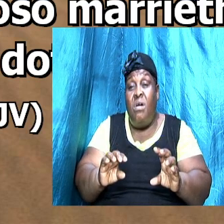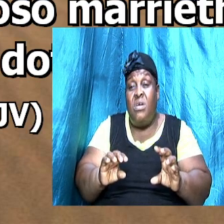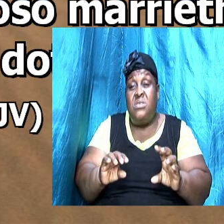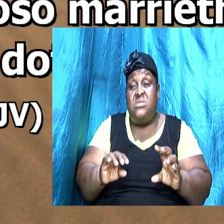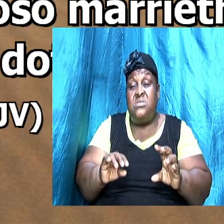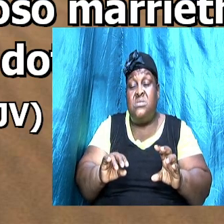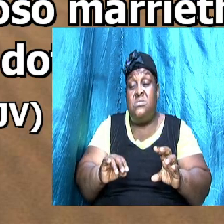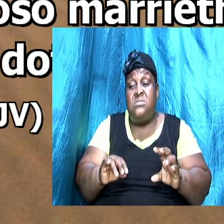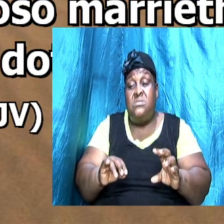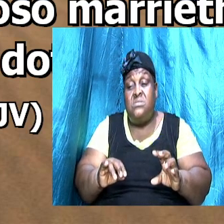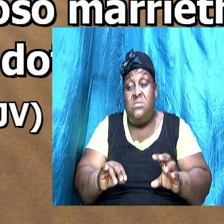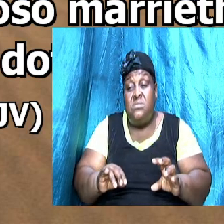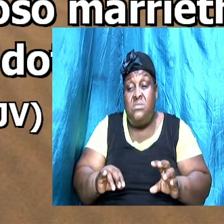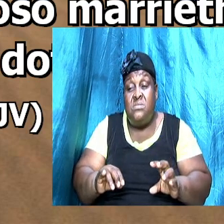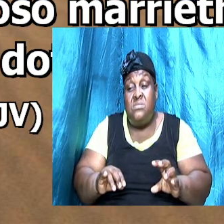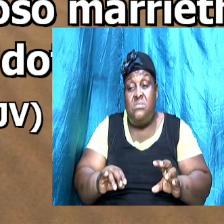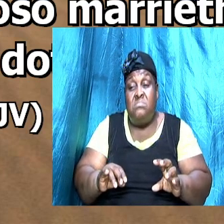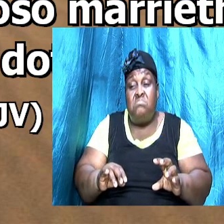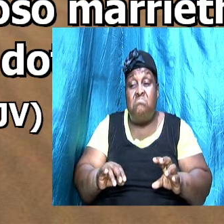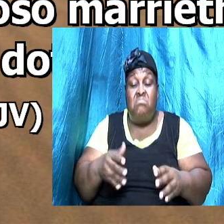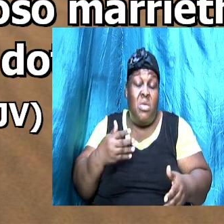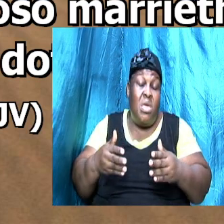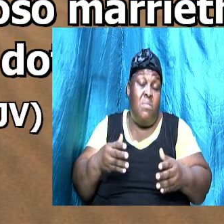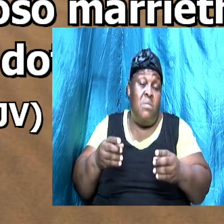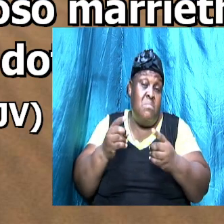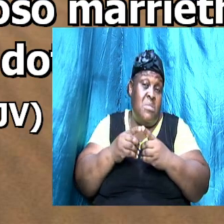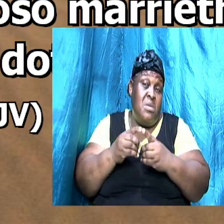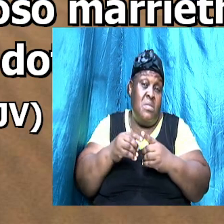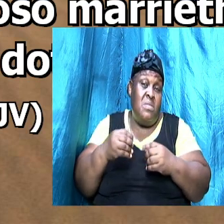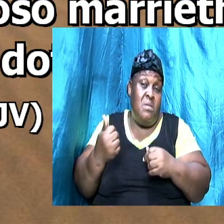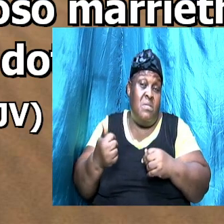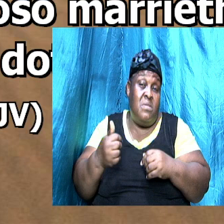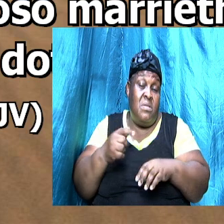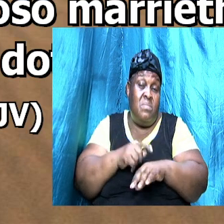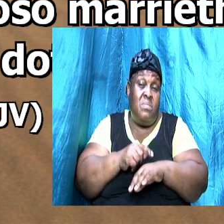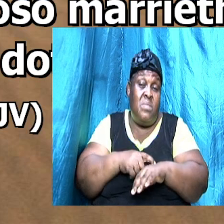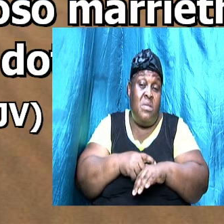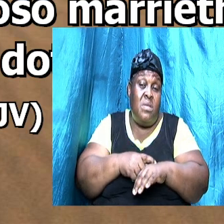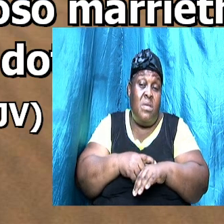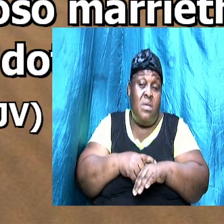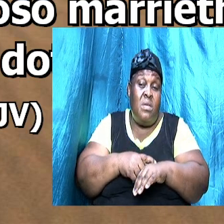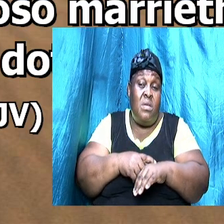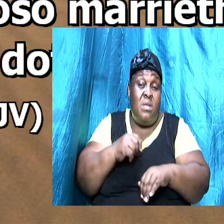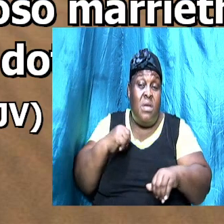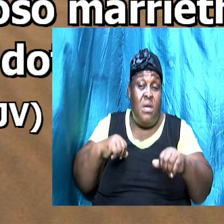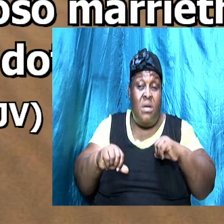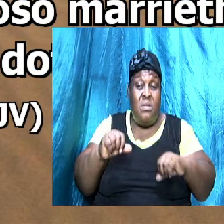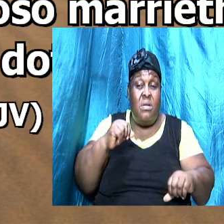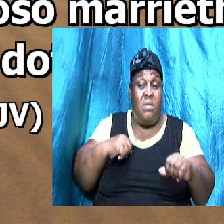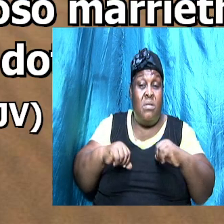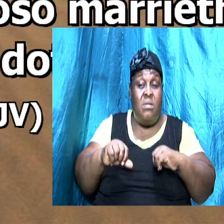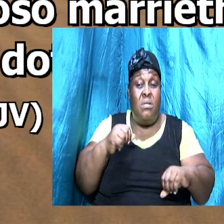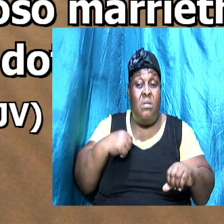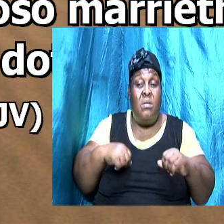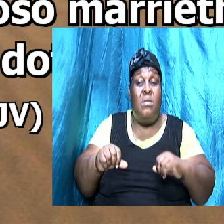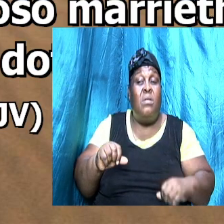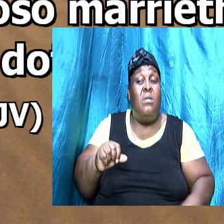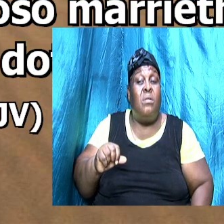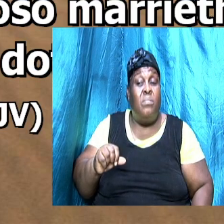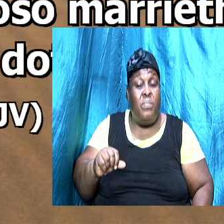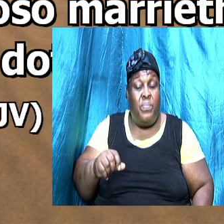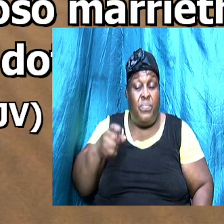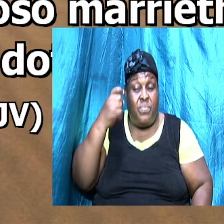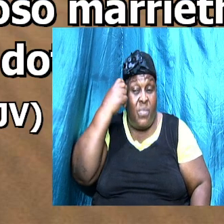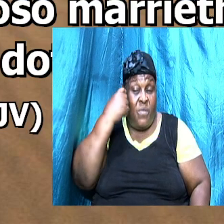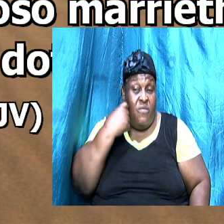meet the next time, I'll tell us why. Because there is something about the act of fornication. The word that is used here refers to either fornication or